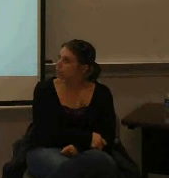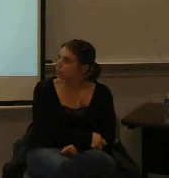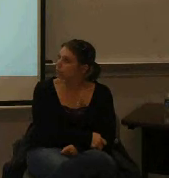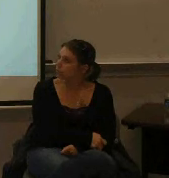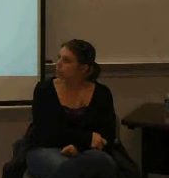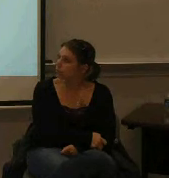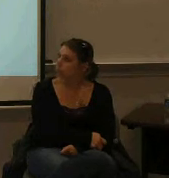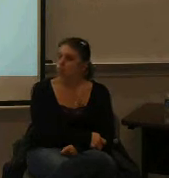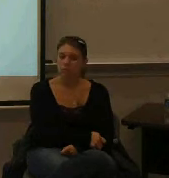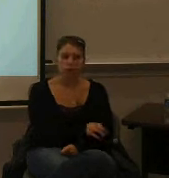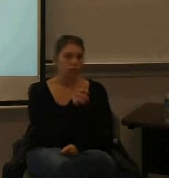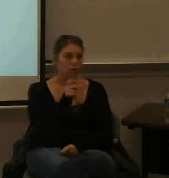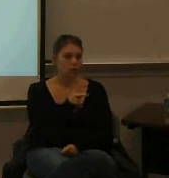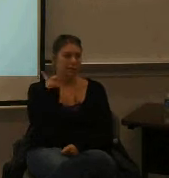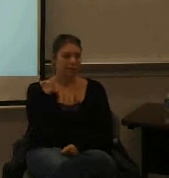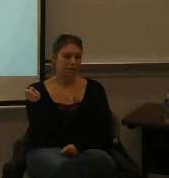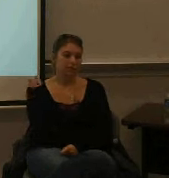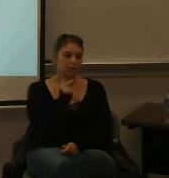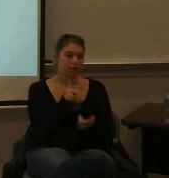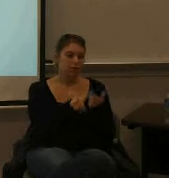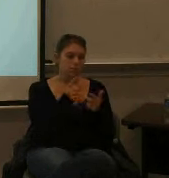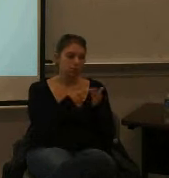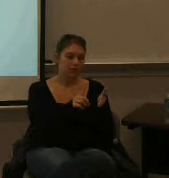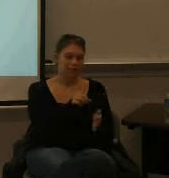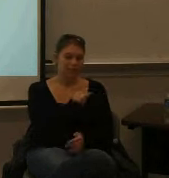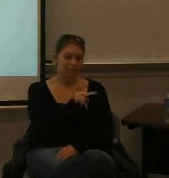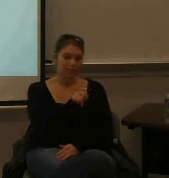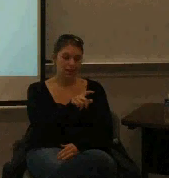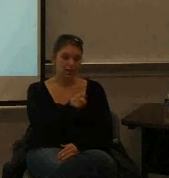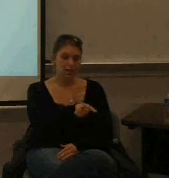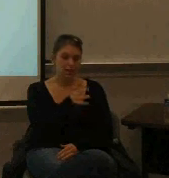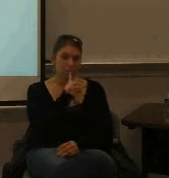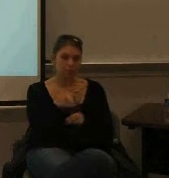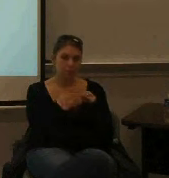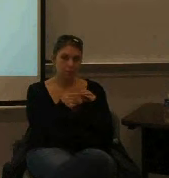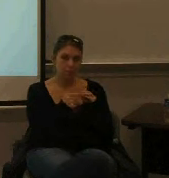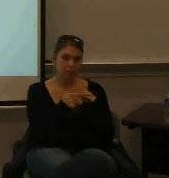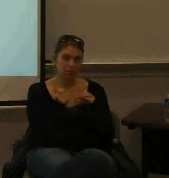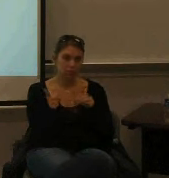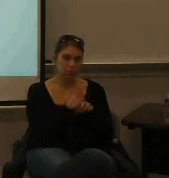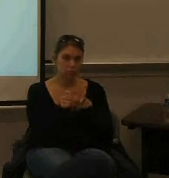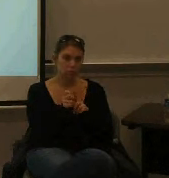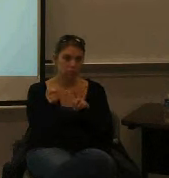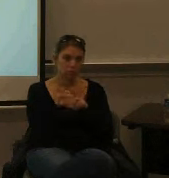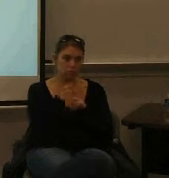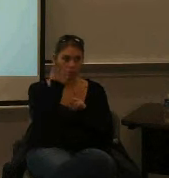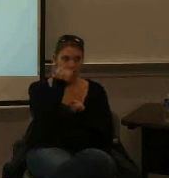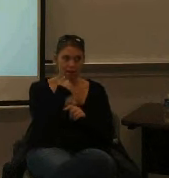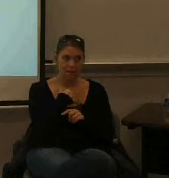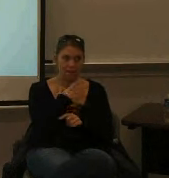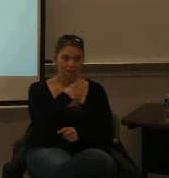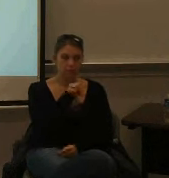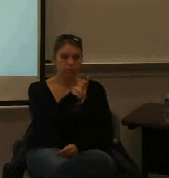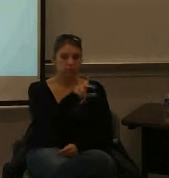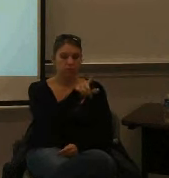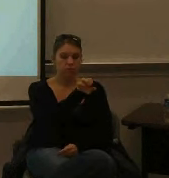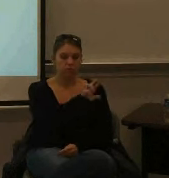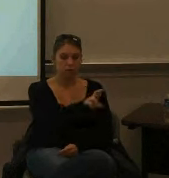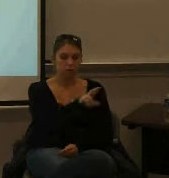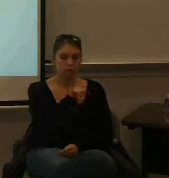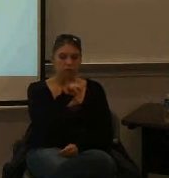Okay, so this gets back to what Danelle was talking about, and this also gets back to why I like that sulfur iron